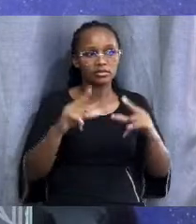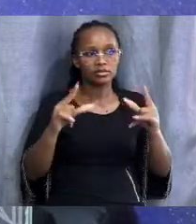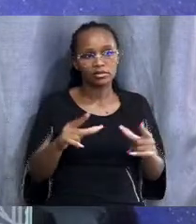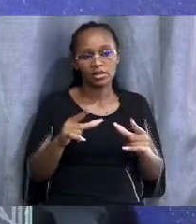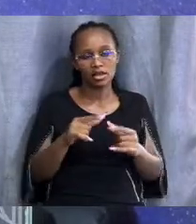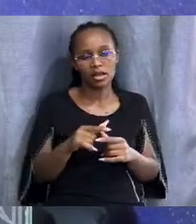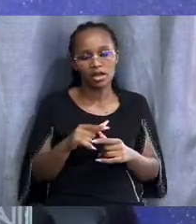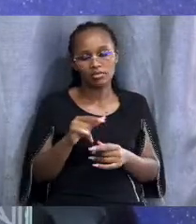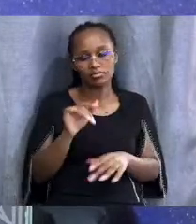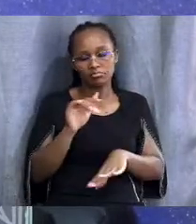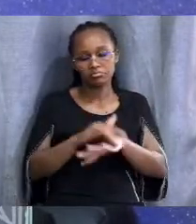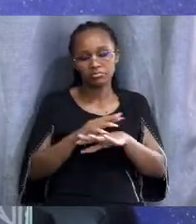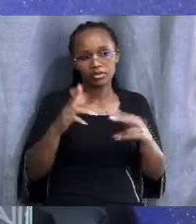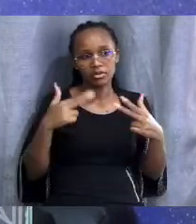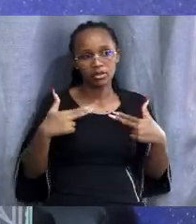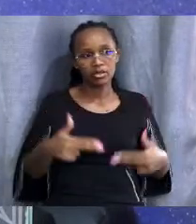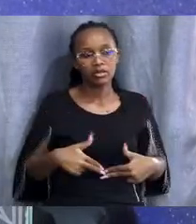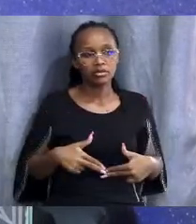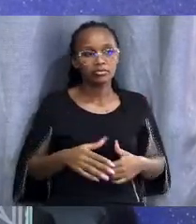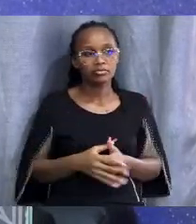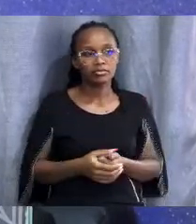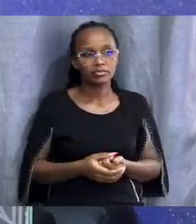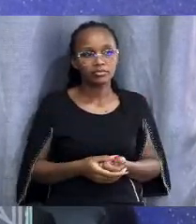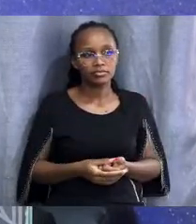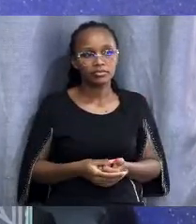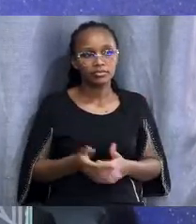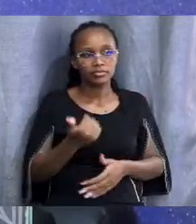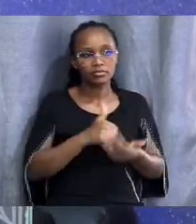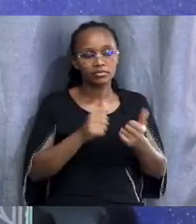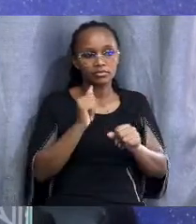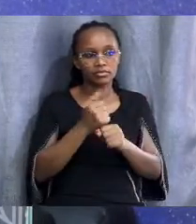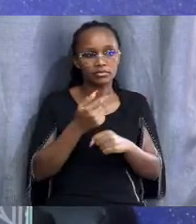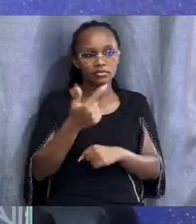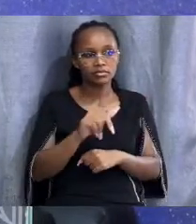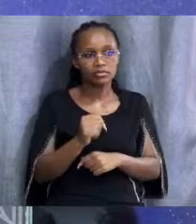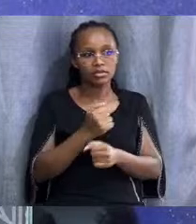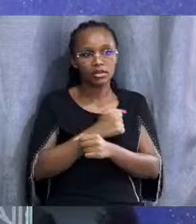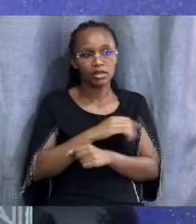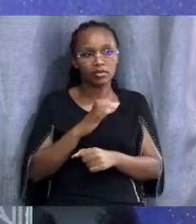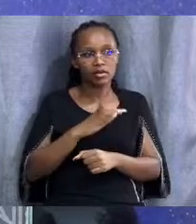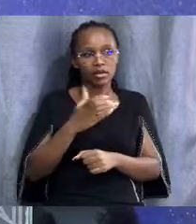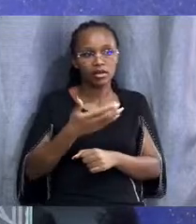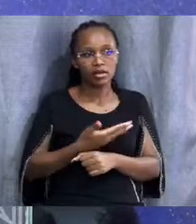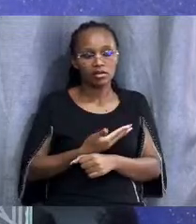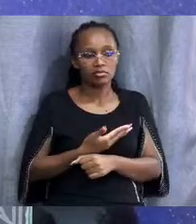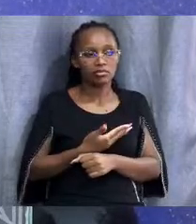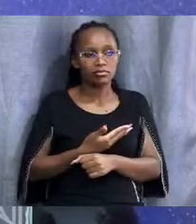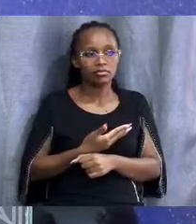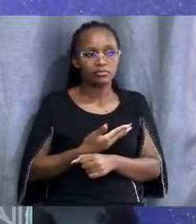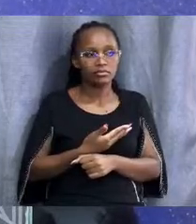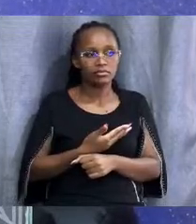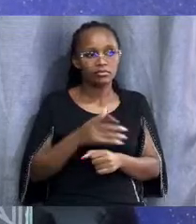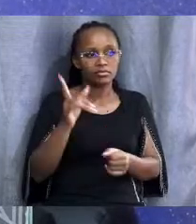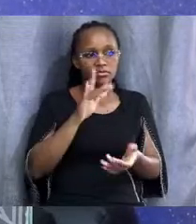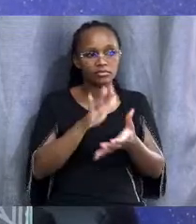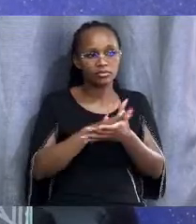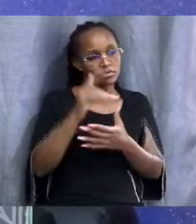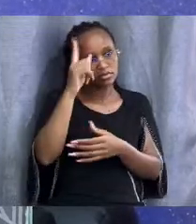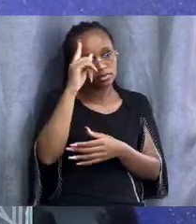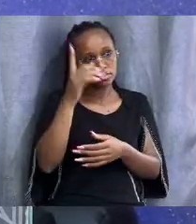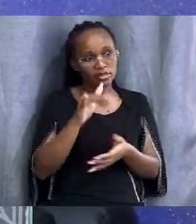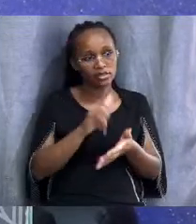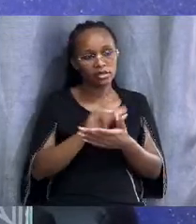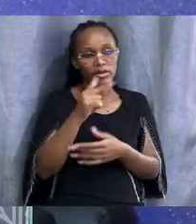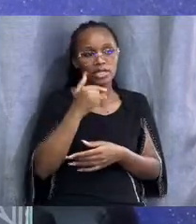of humor. His prowess and creativity made us laugh our lungs out. I vividly recall he